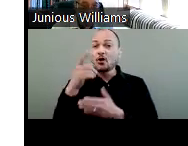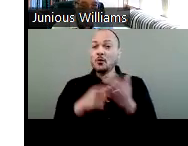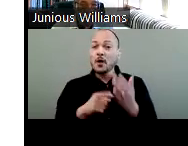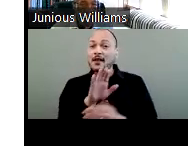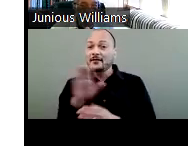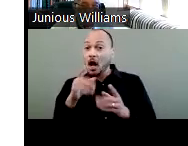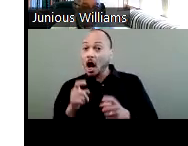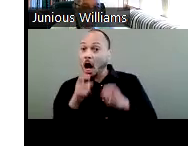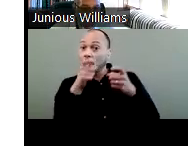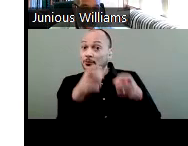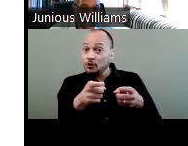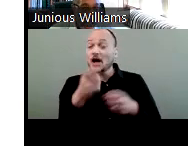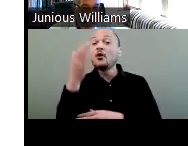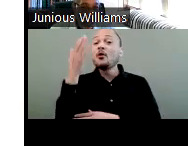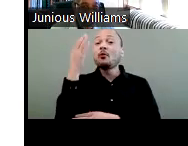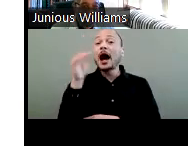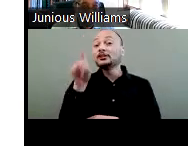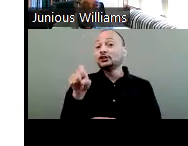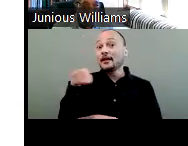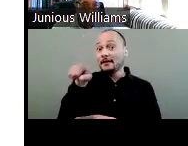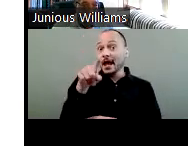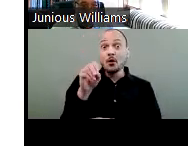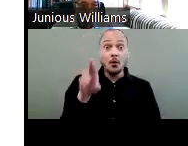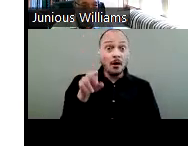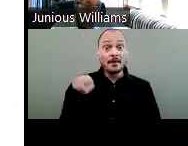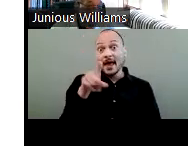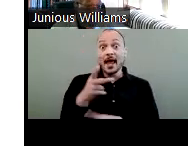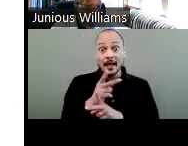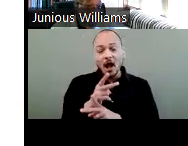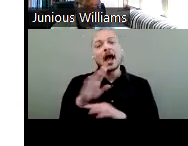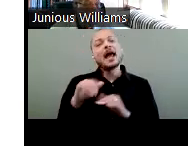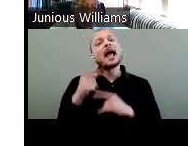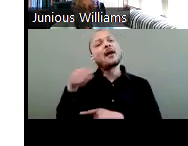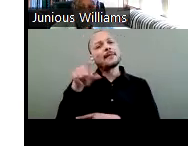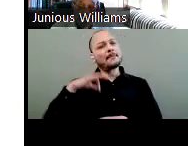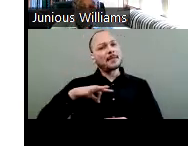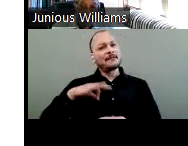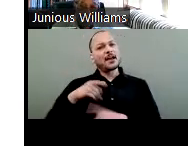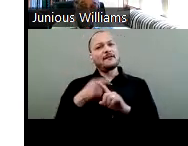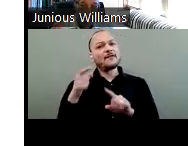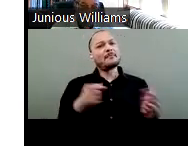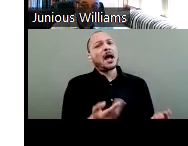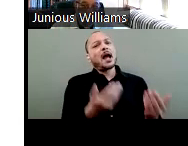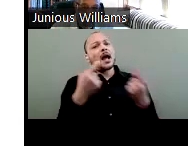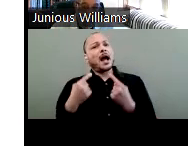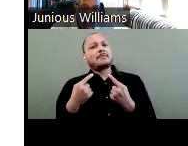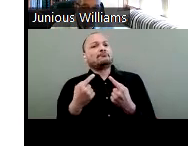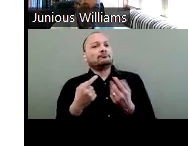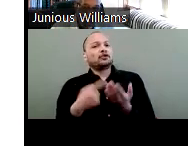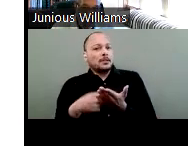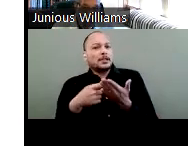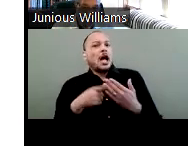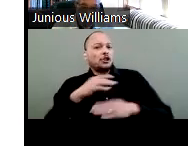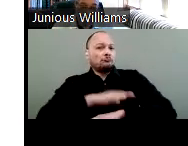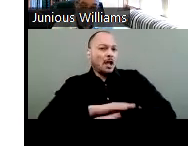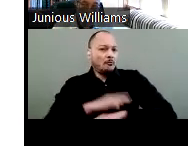contribution is, why should they or do they care, and how will they benefit from coming to the table. In a sense, going